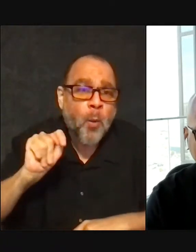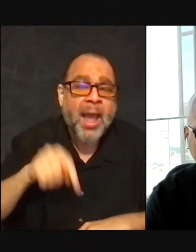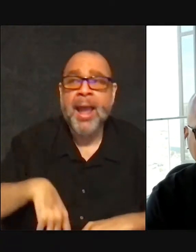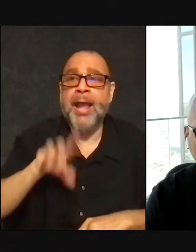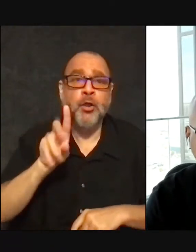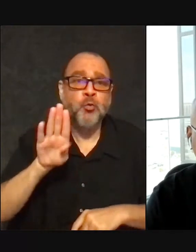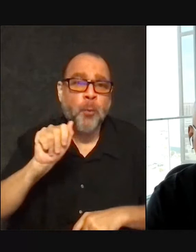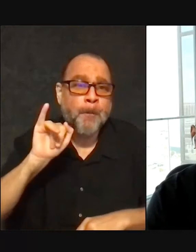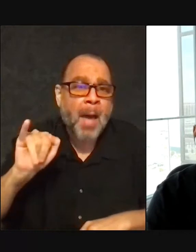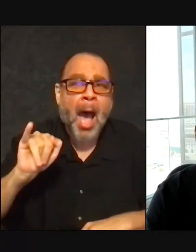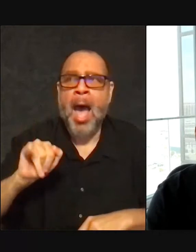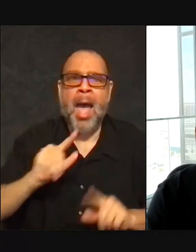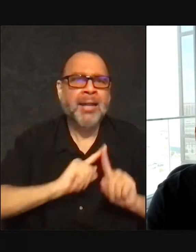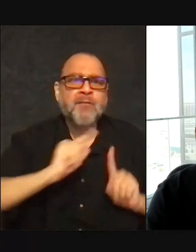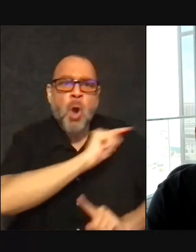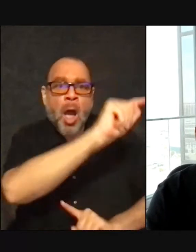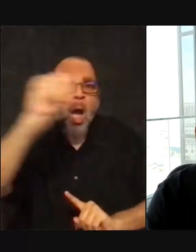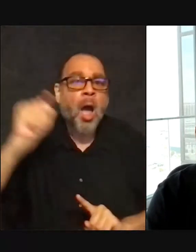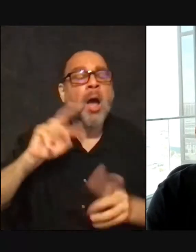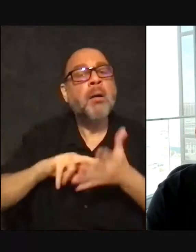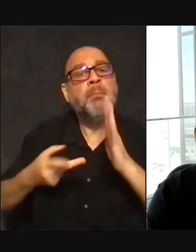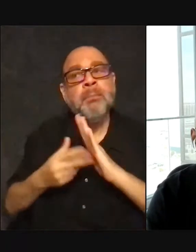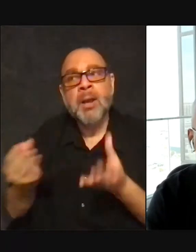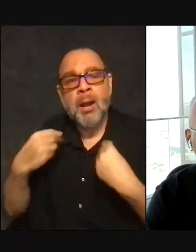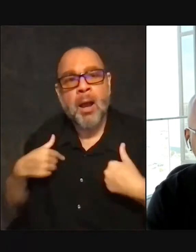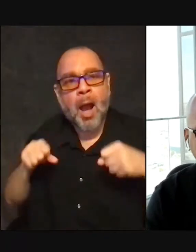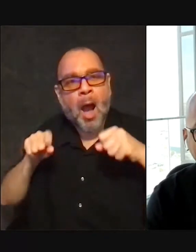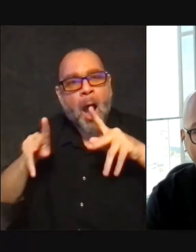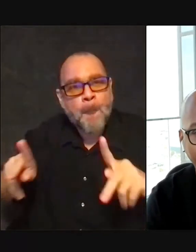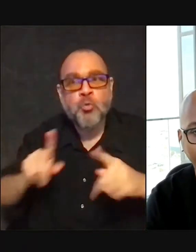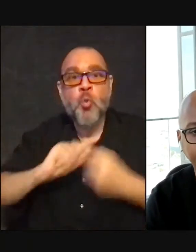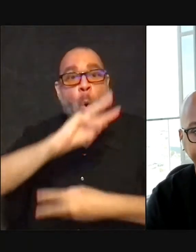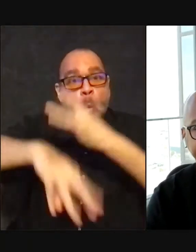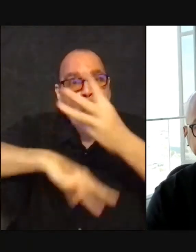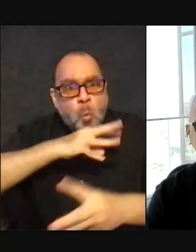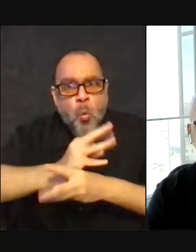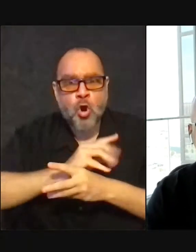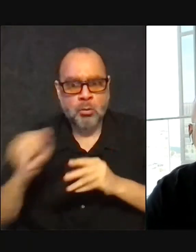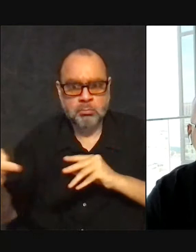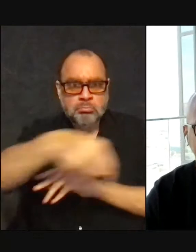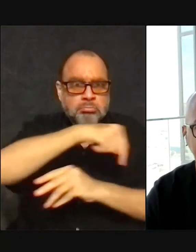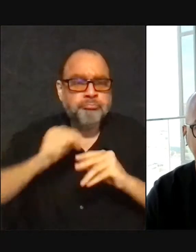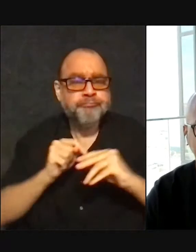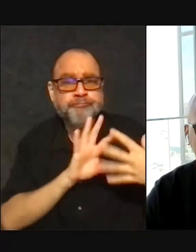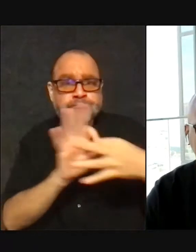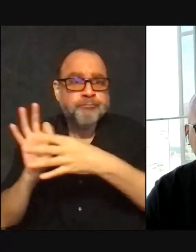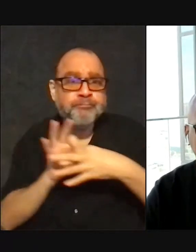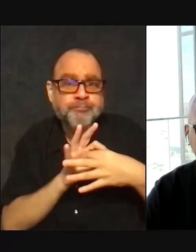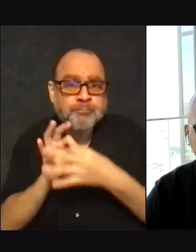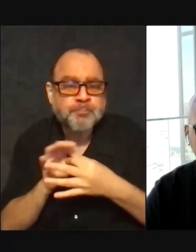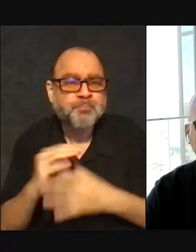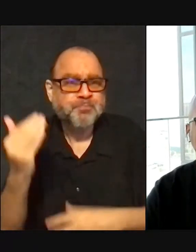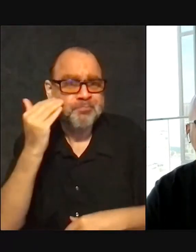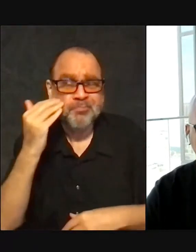So I got to really connect with other folks, either, that I had known before, but, quite frankly, I probably 10x my network